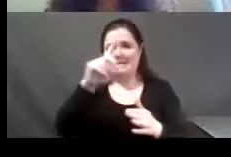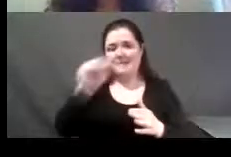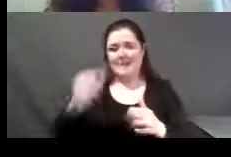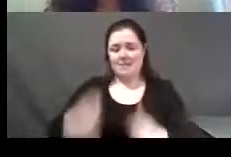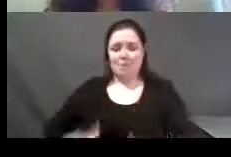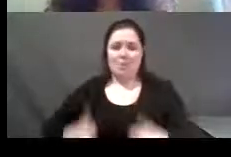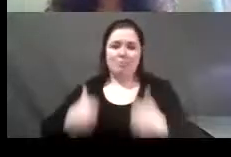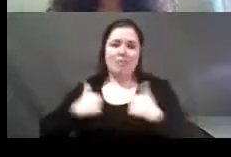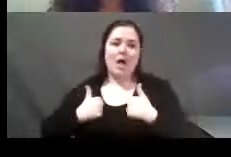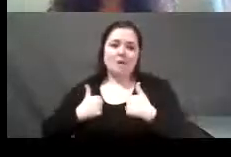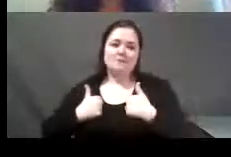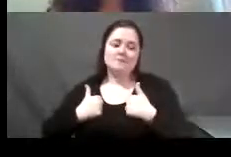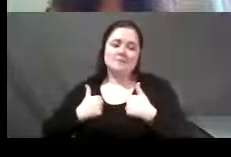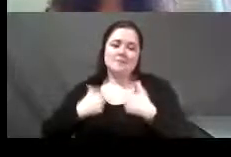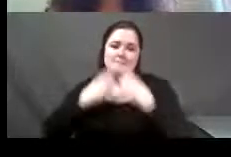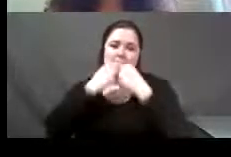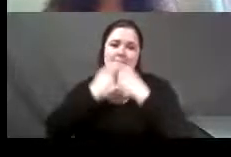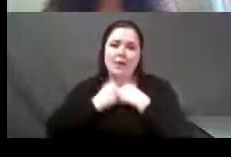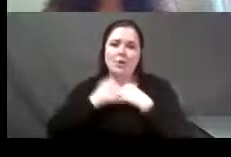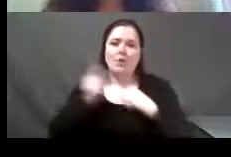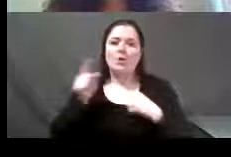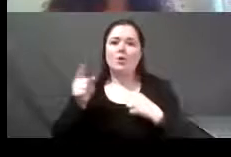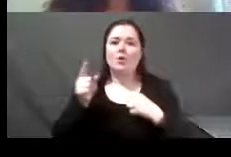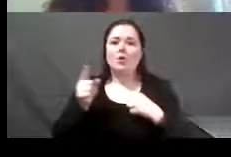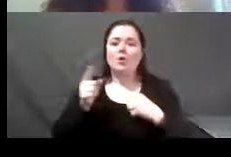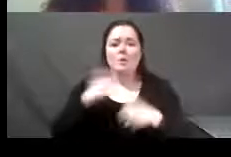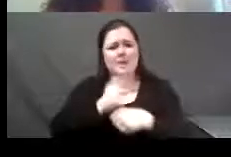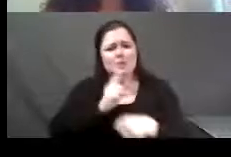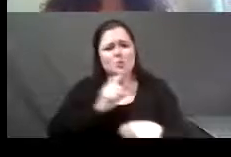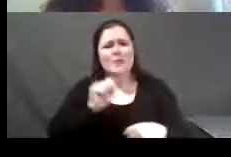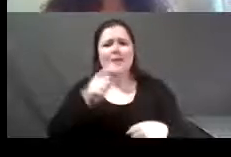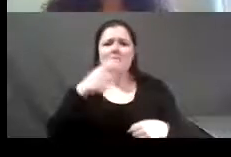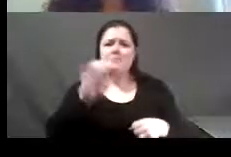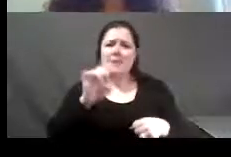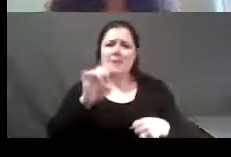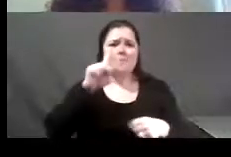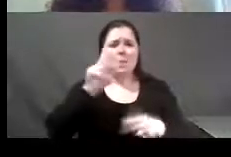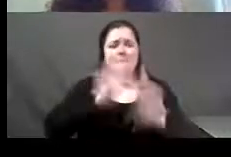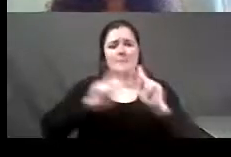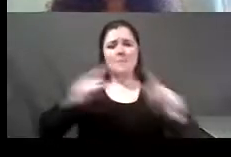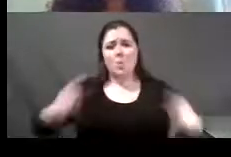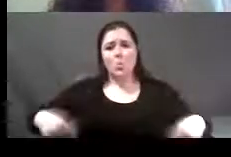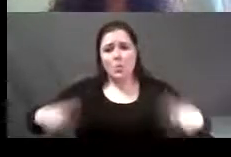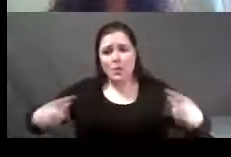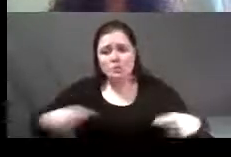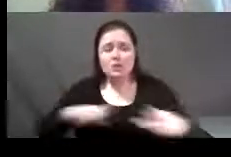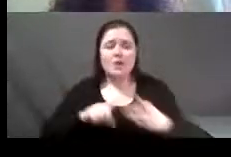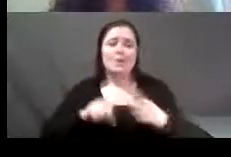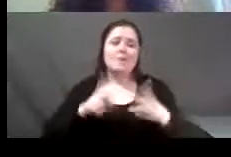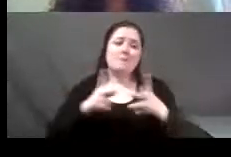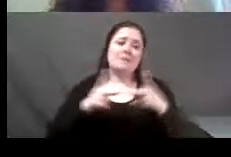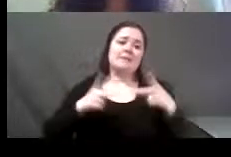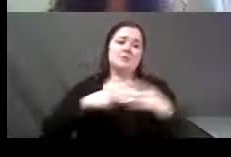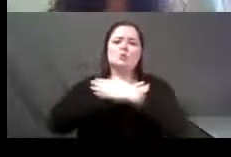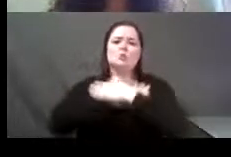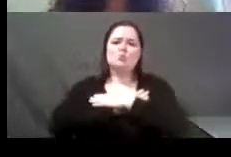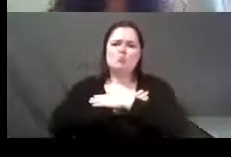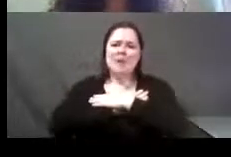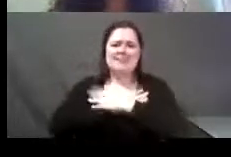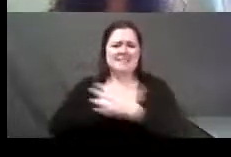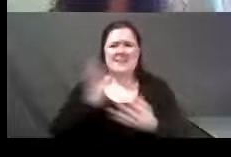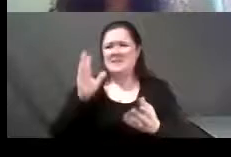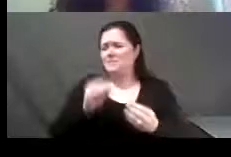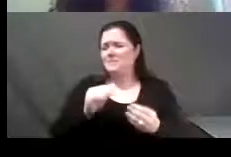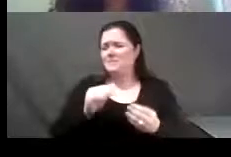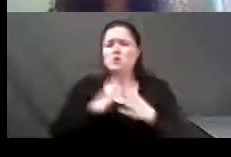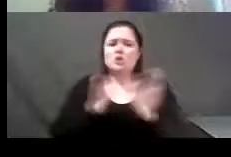movement. You could see that they made sure there was space for those in wheelchairs, there was space to rest. And just historically protesting